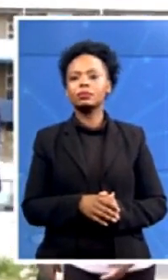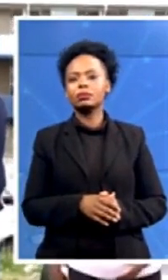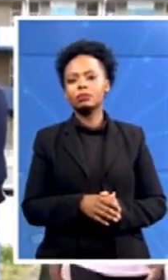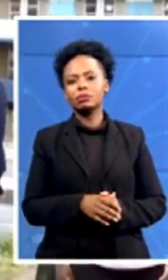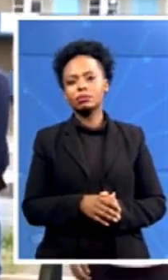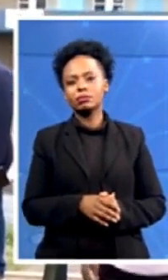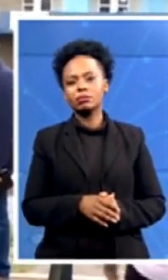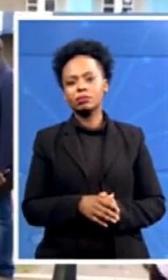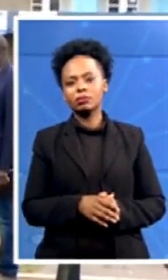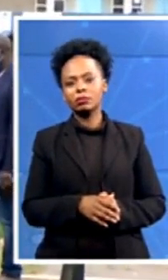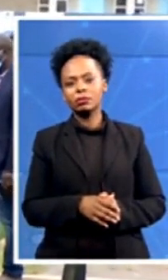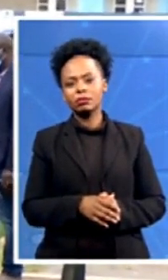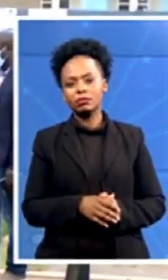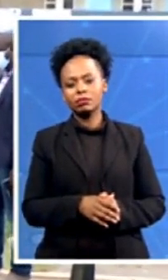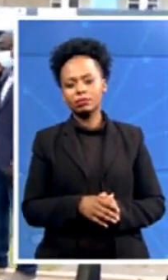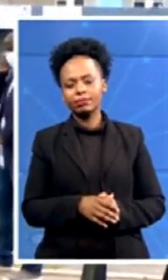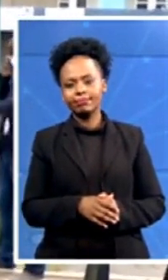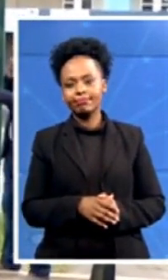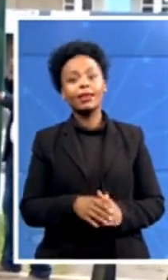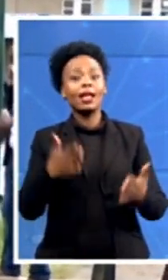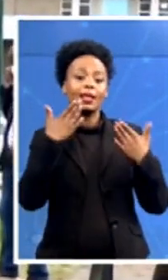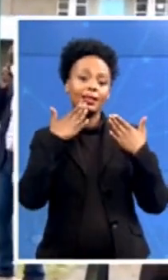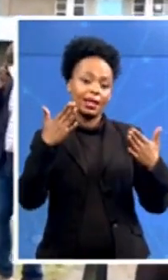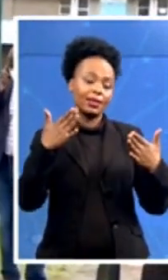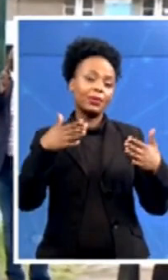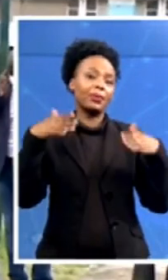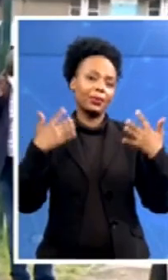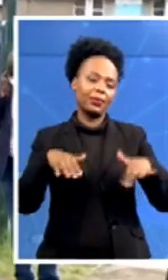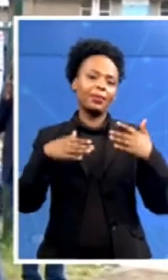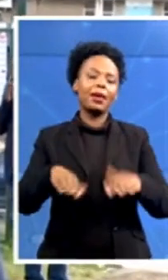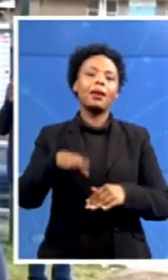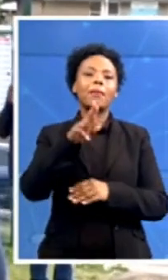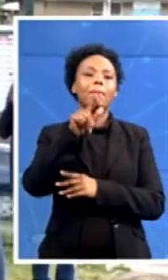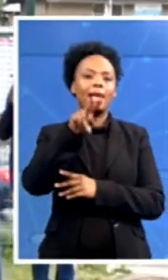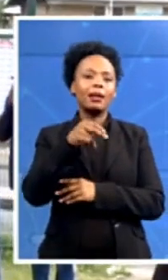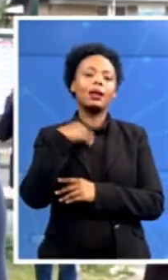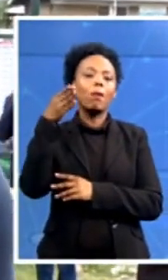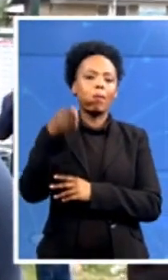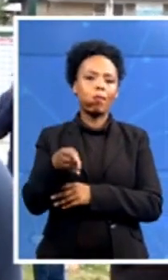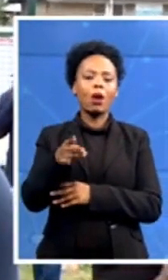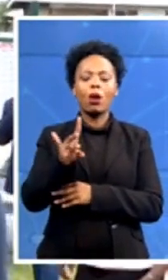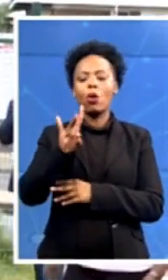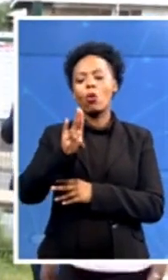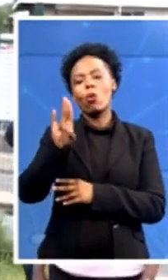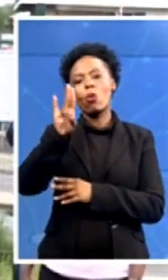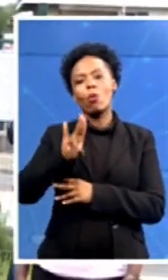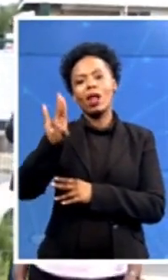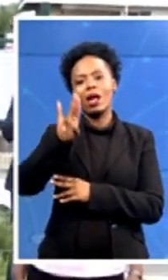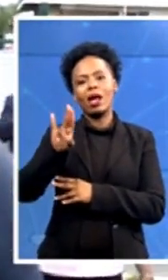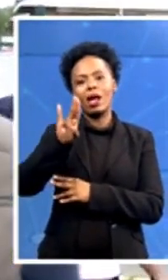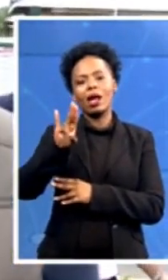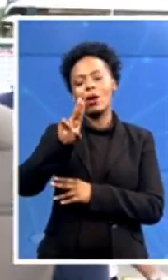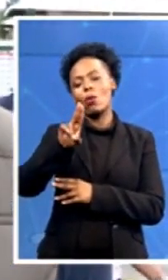Thank you very much, Blaine. We're in Umlazi V section today, where the National Minister of Health and Provincial